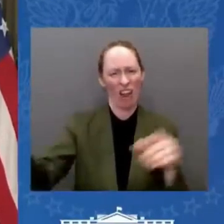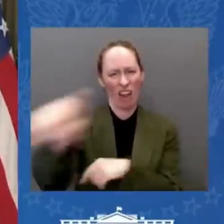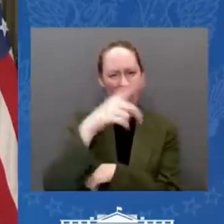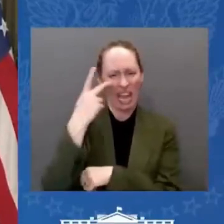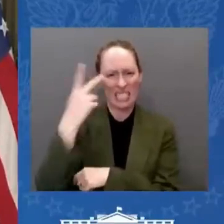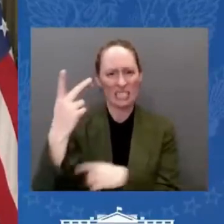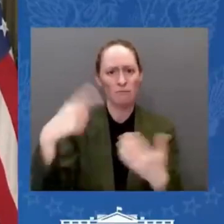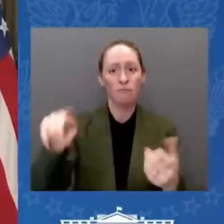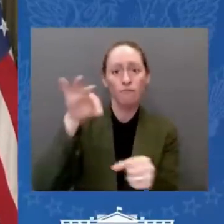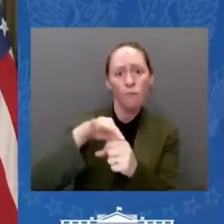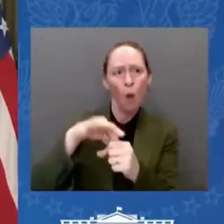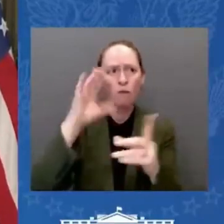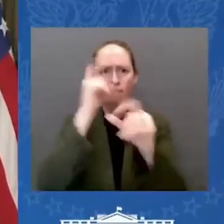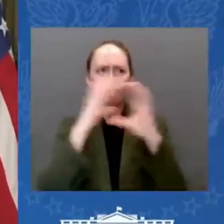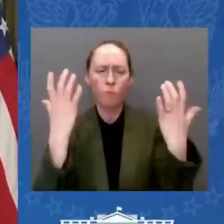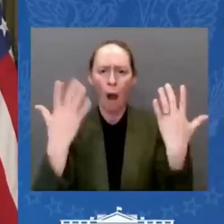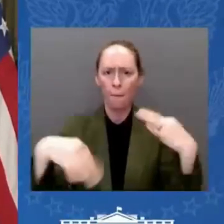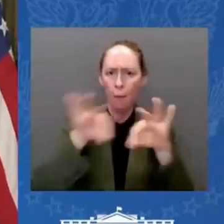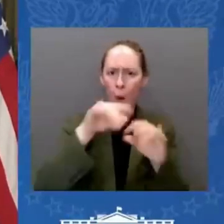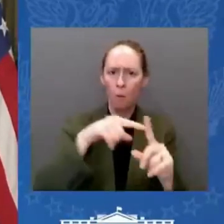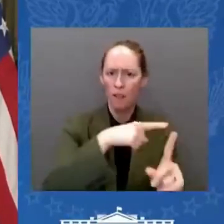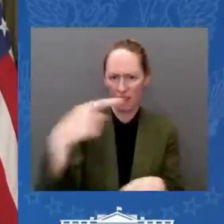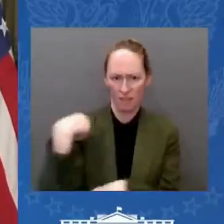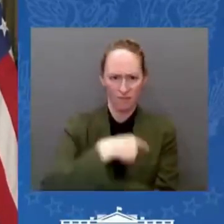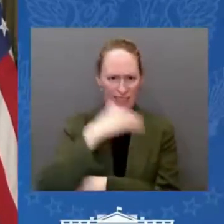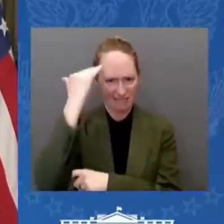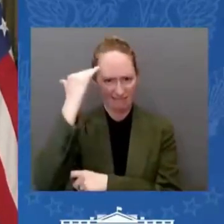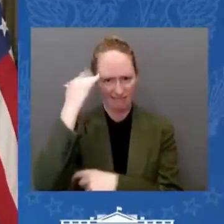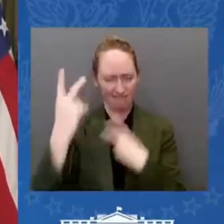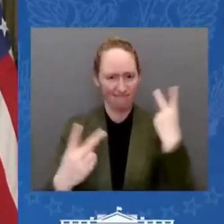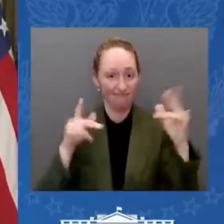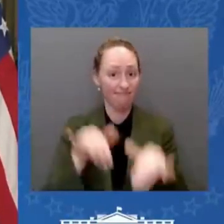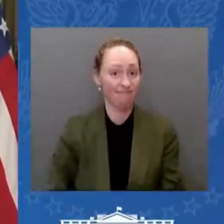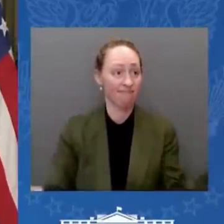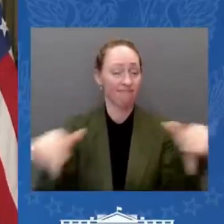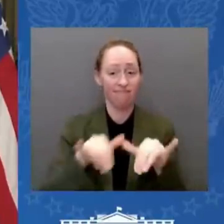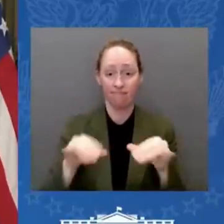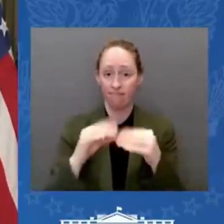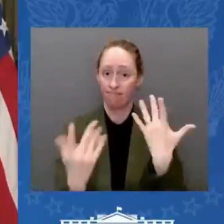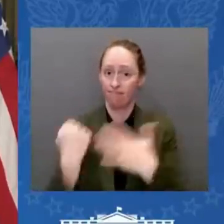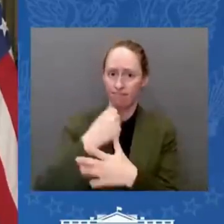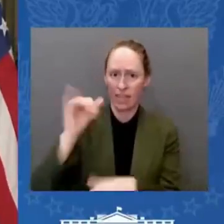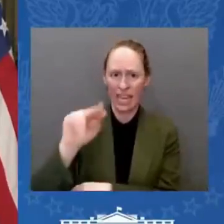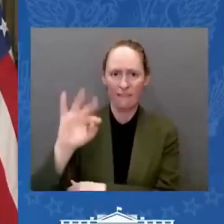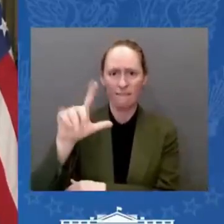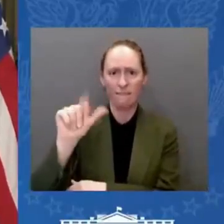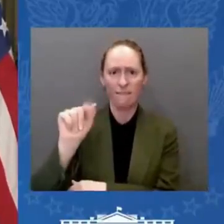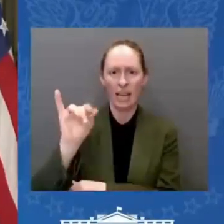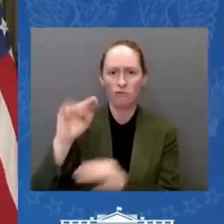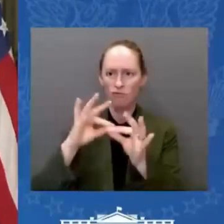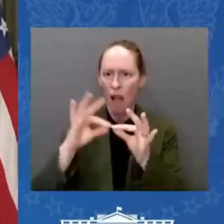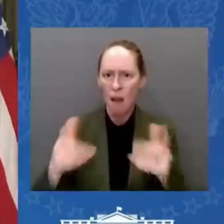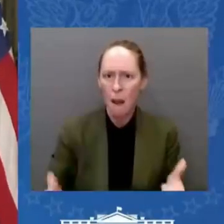in, and the need to get inflation down. There's still a lot of people hurting. They're very concerned. And it's about crime and public safety. And